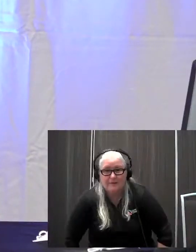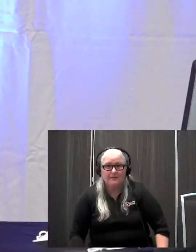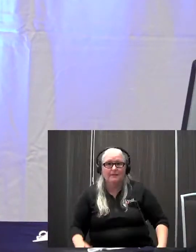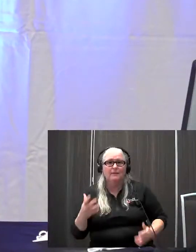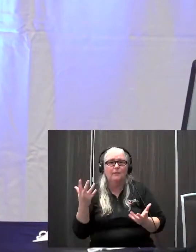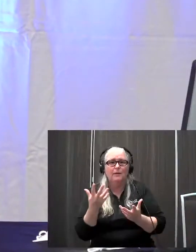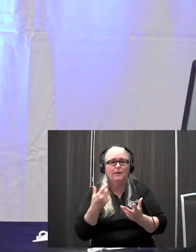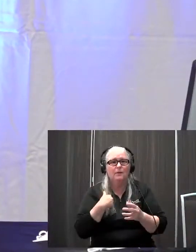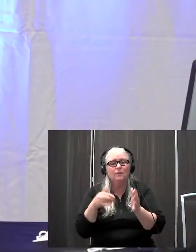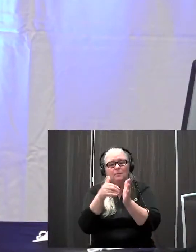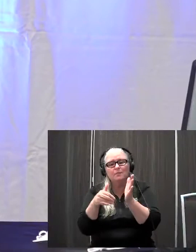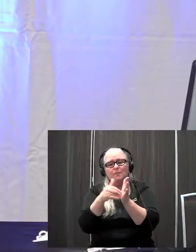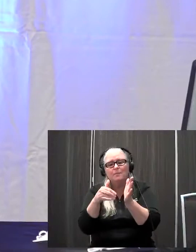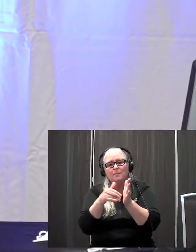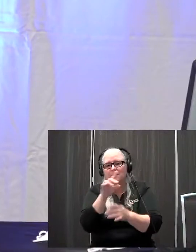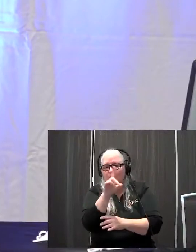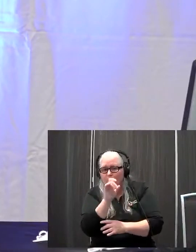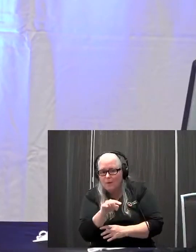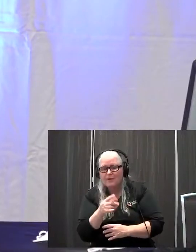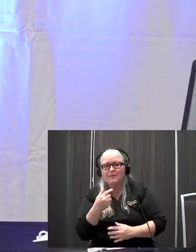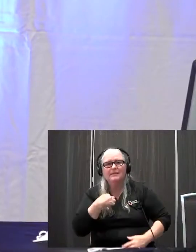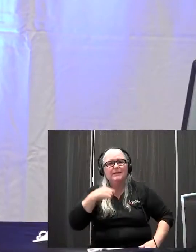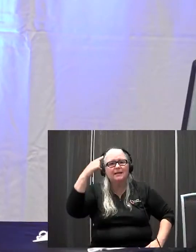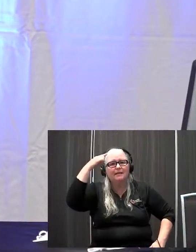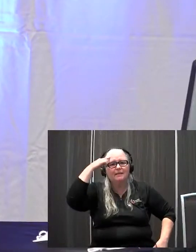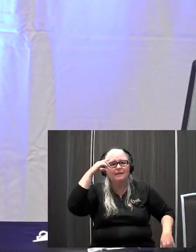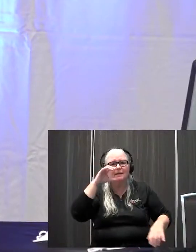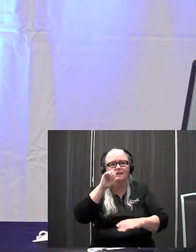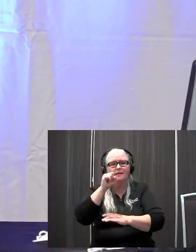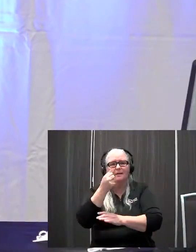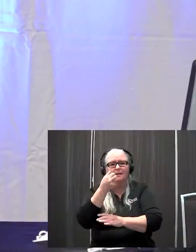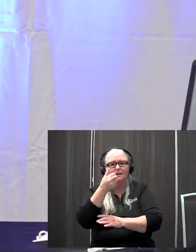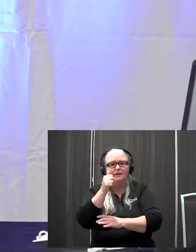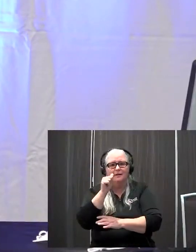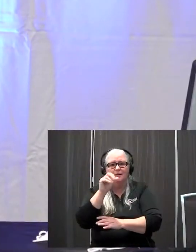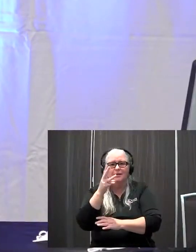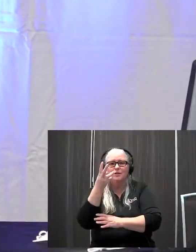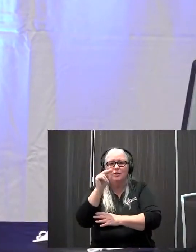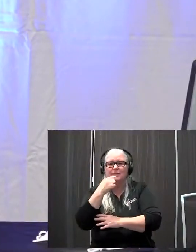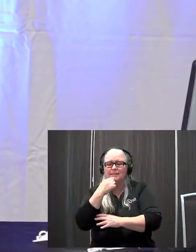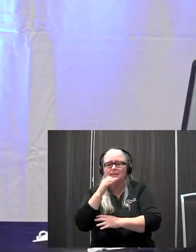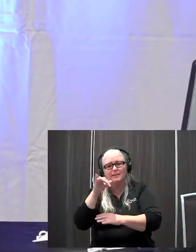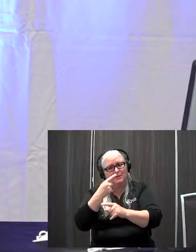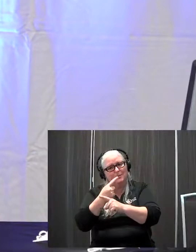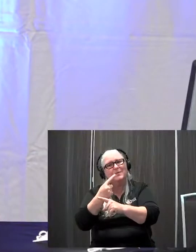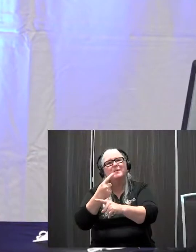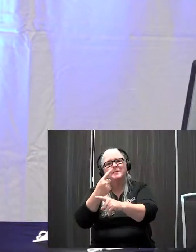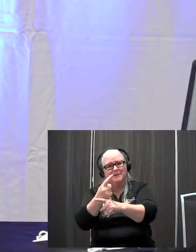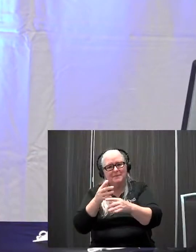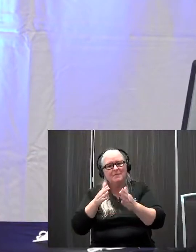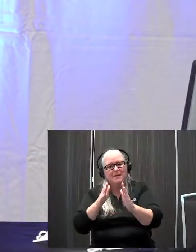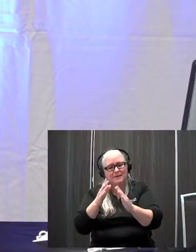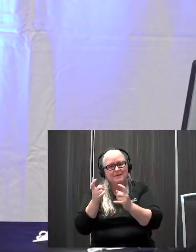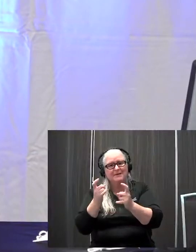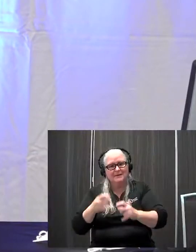repetitive questions. Okay. I think what Sean is saying is probably the appropriate approach. So